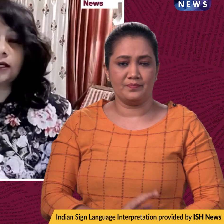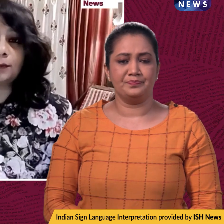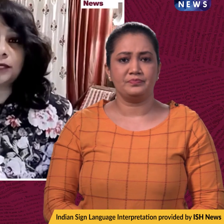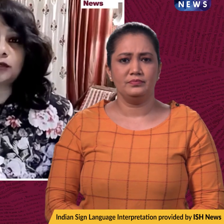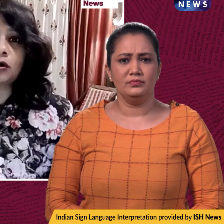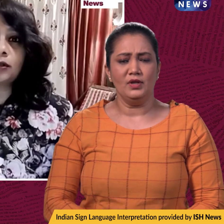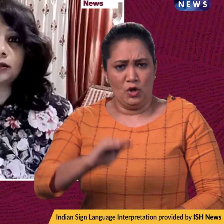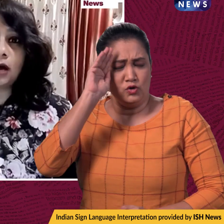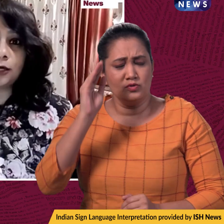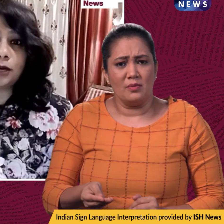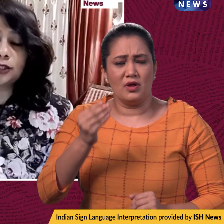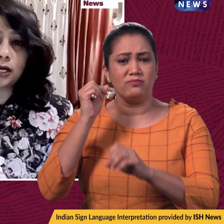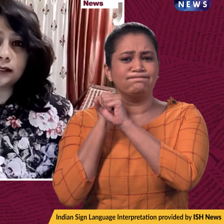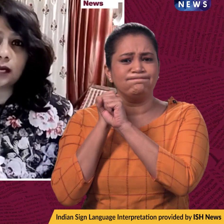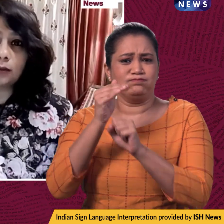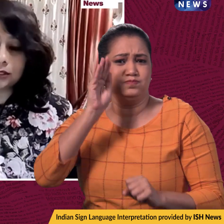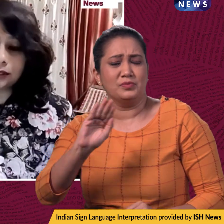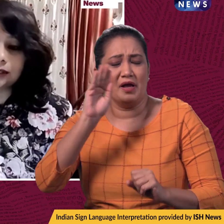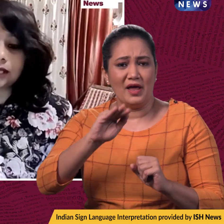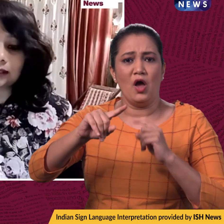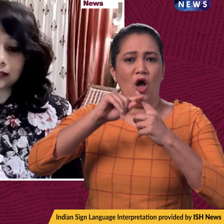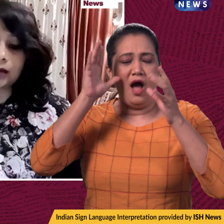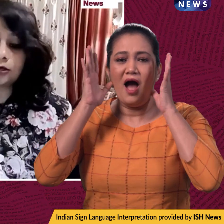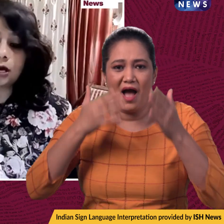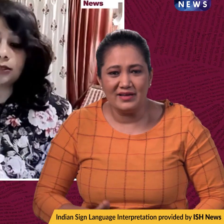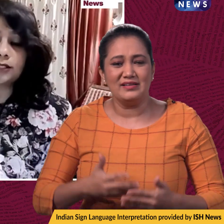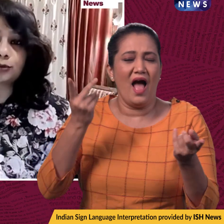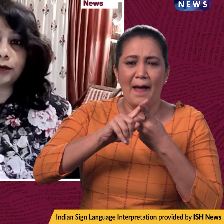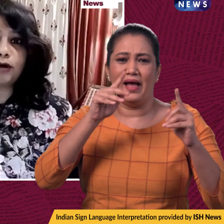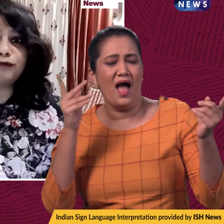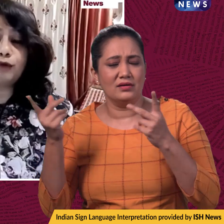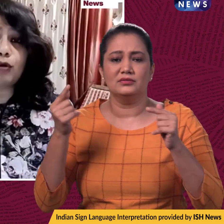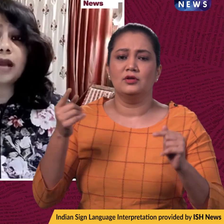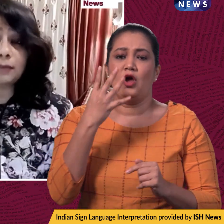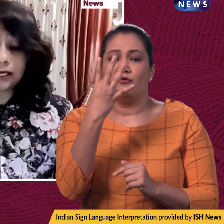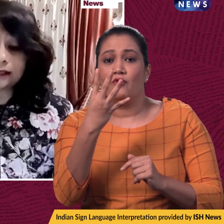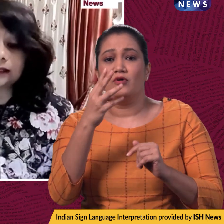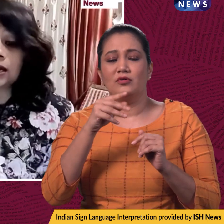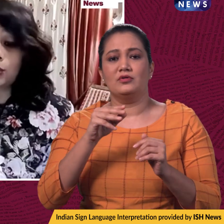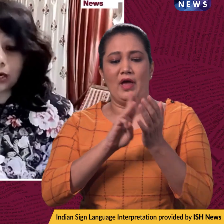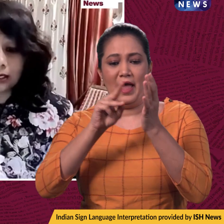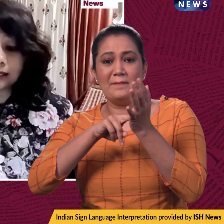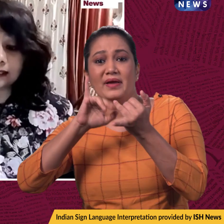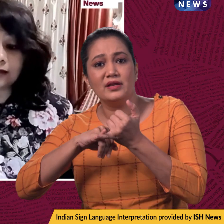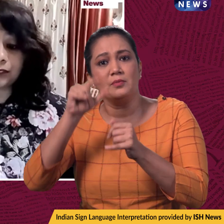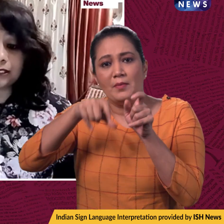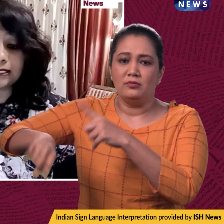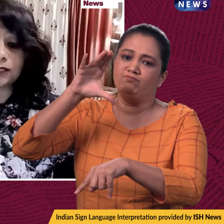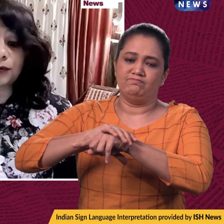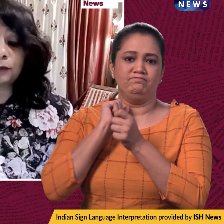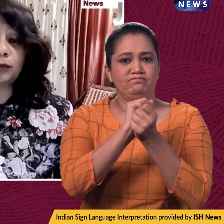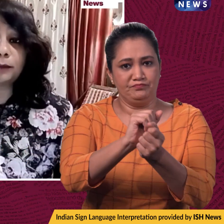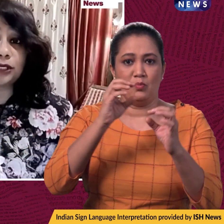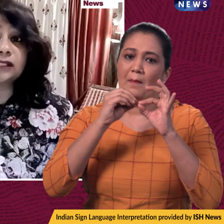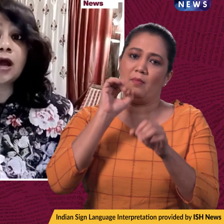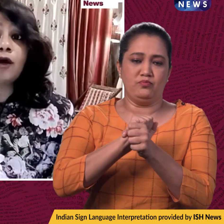Meanwhile, in an update on the Hanuman Chalisa versus Azan row that's going on, 4 MNS workers have been